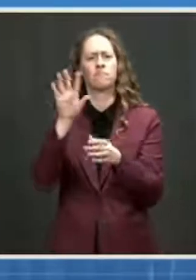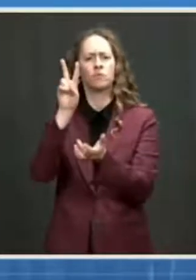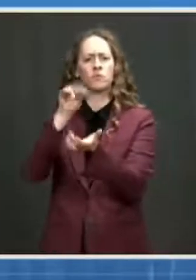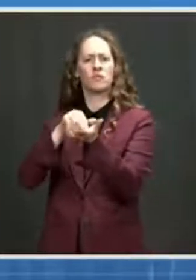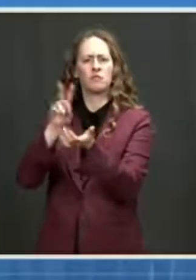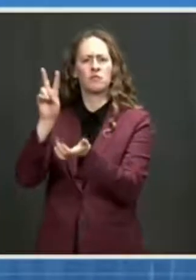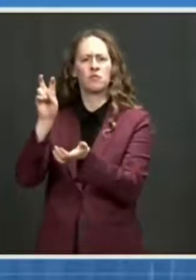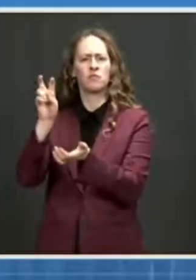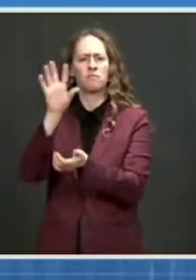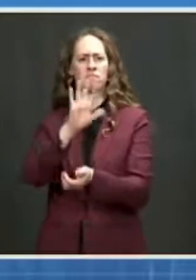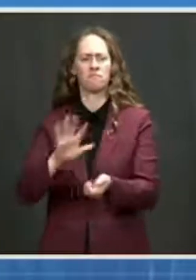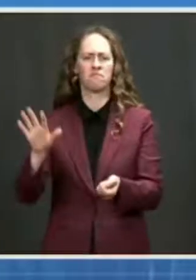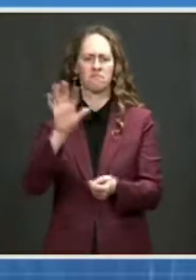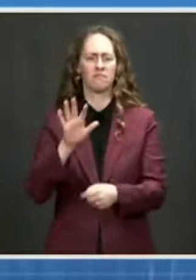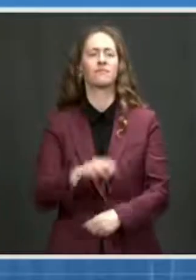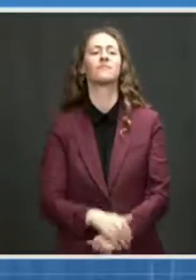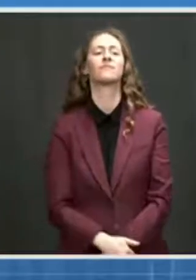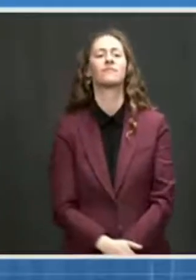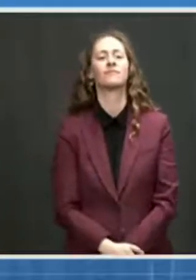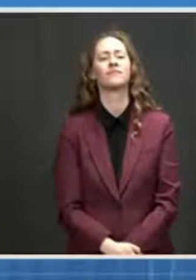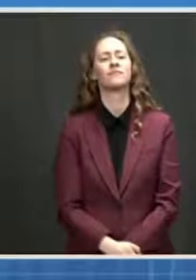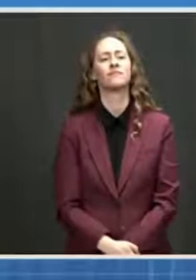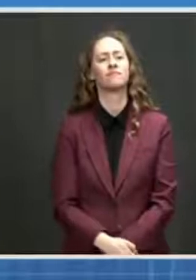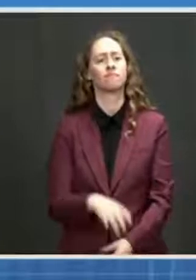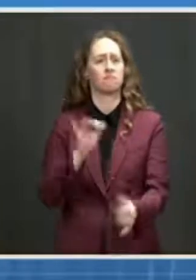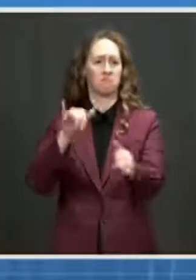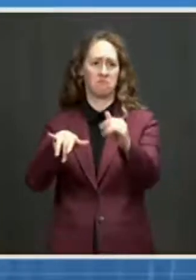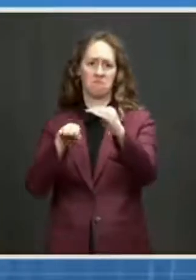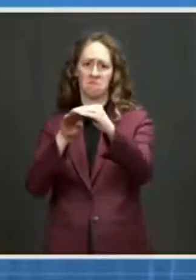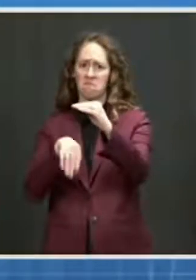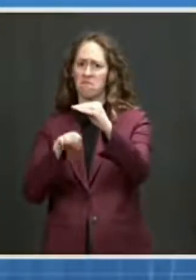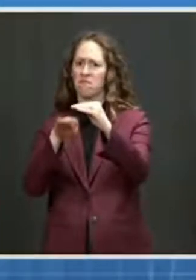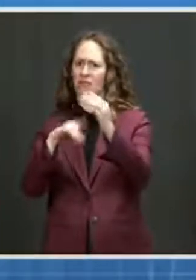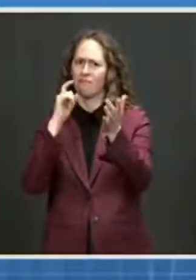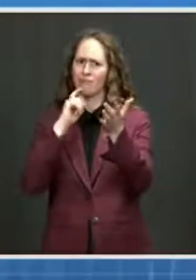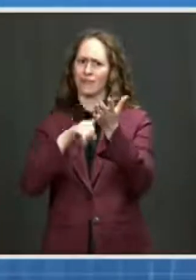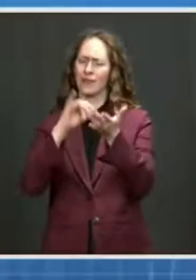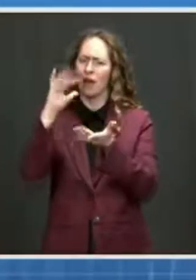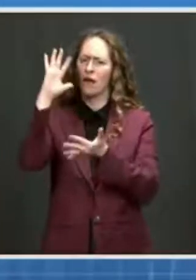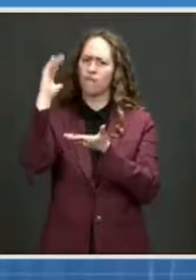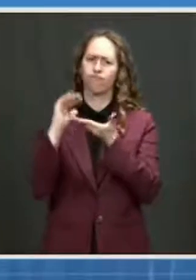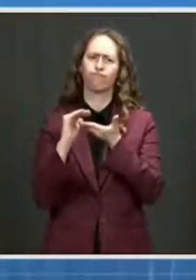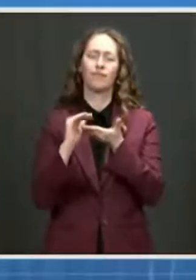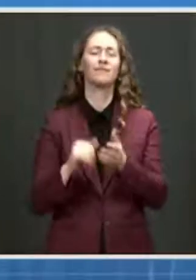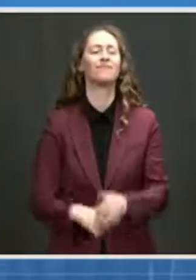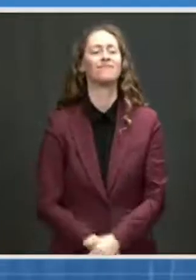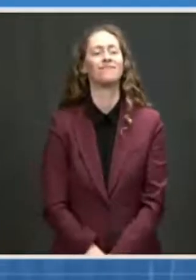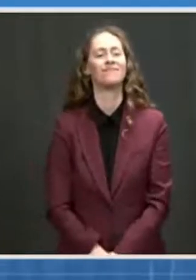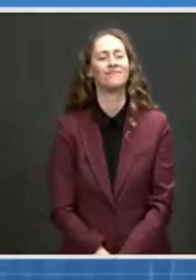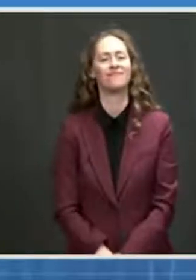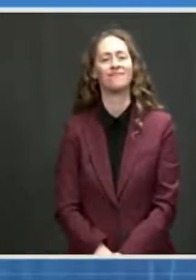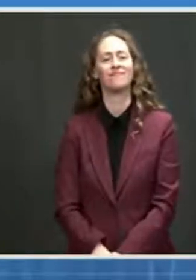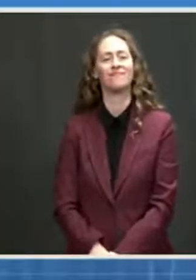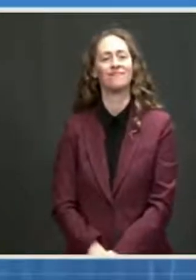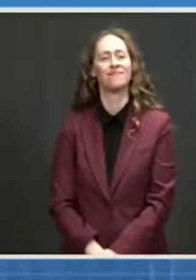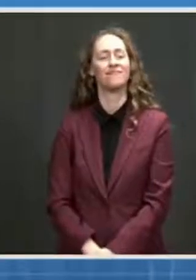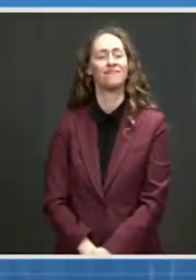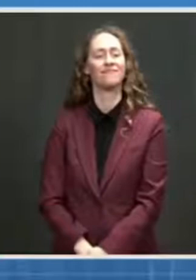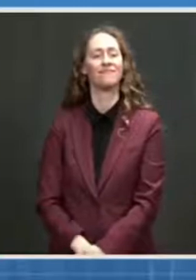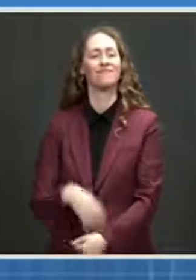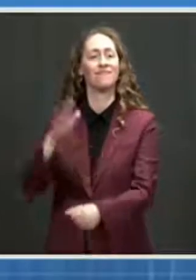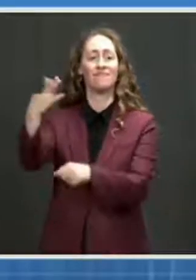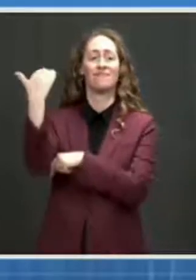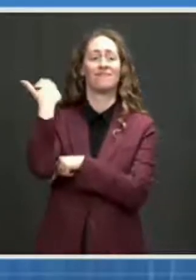hospitalizations since January 9th of this year, when we peaked at over 16,500 average daily admissions.